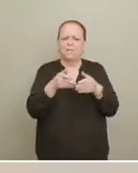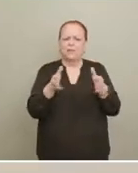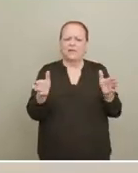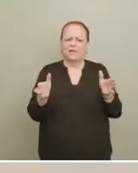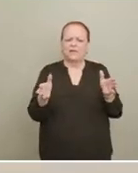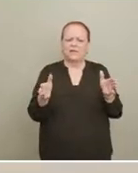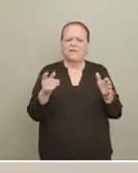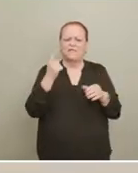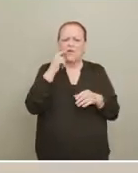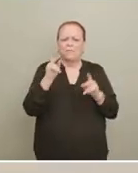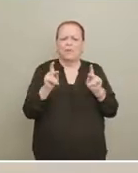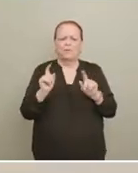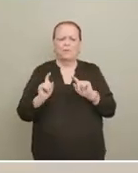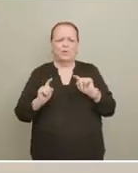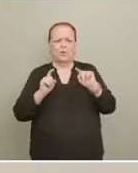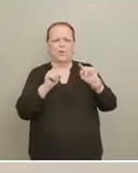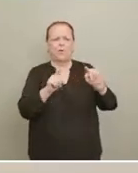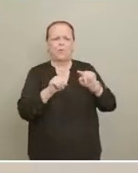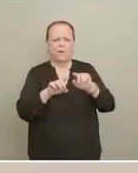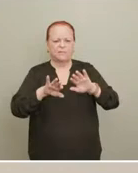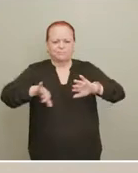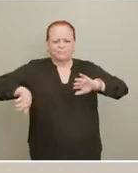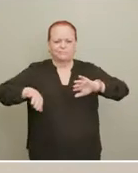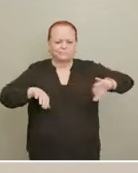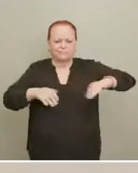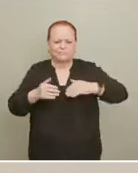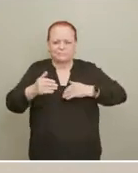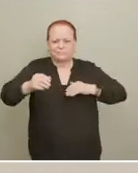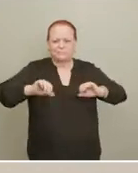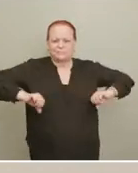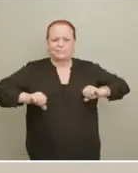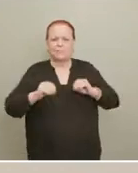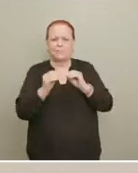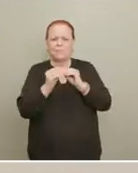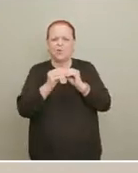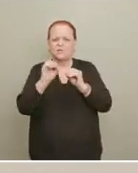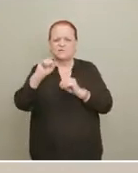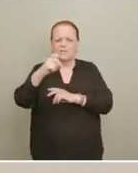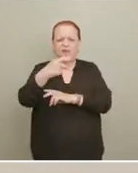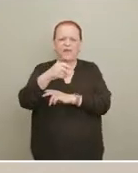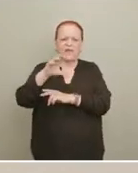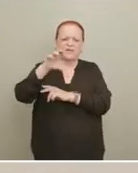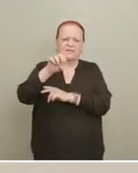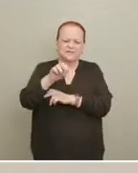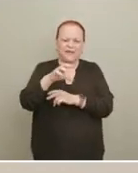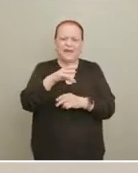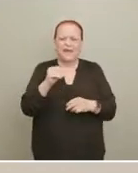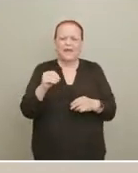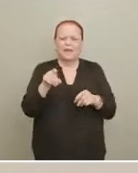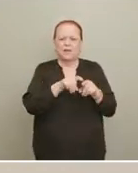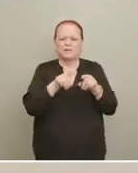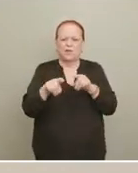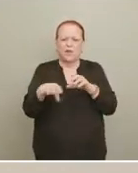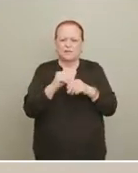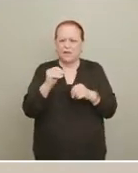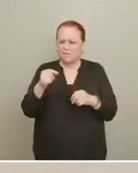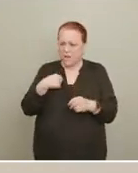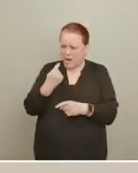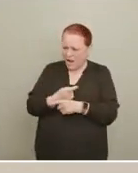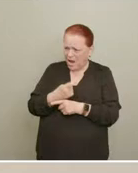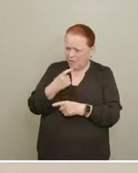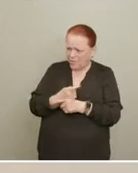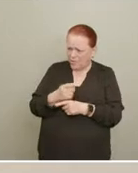more space and more ability to be outside? I think that was your question. We only heard bits and pieces of it. Is that accurate, Norberto?